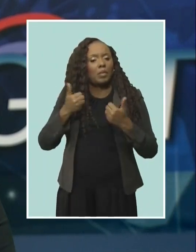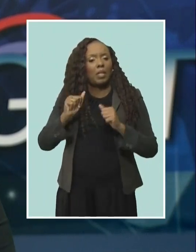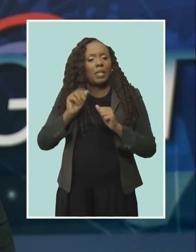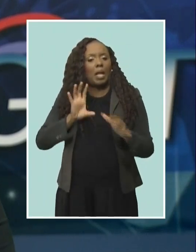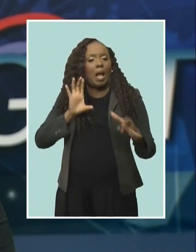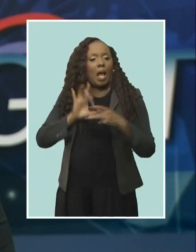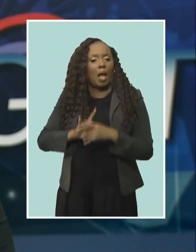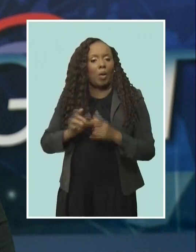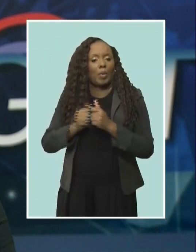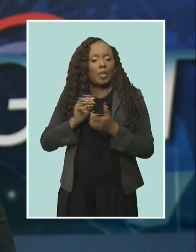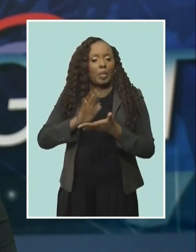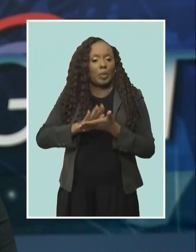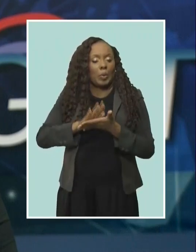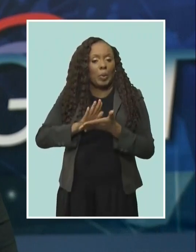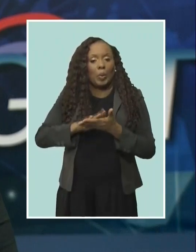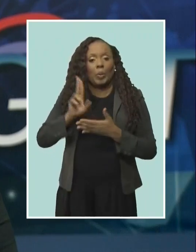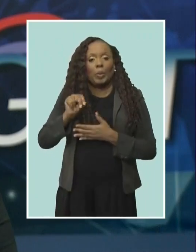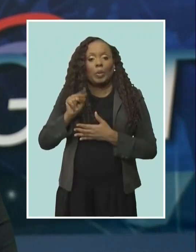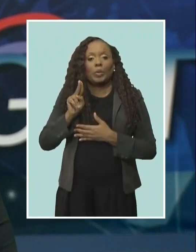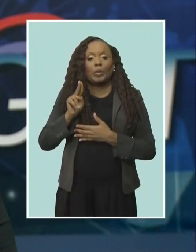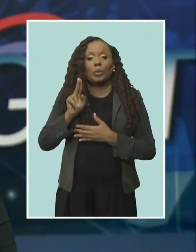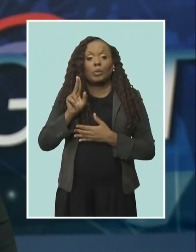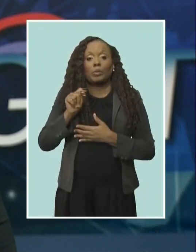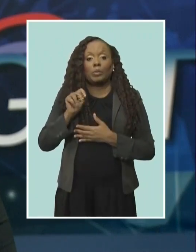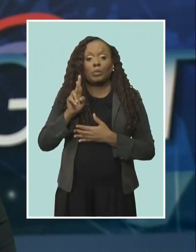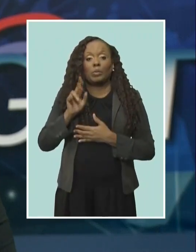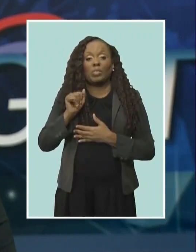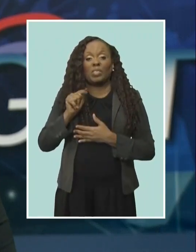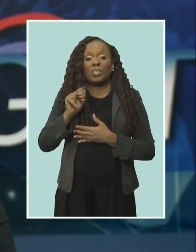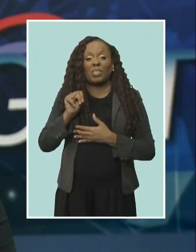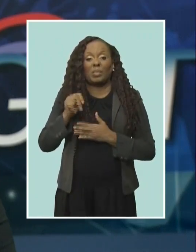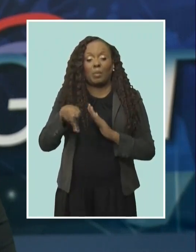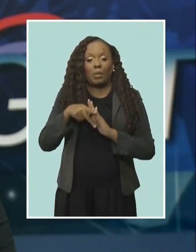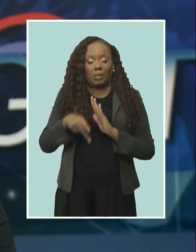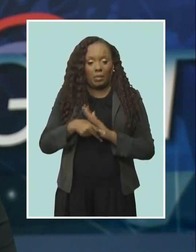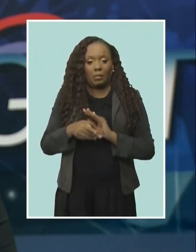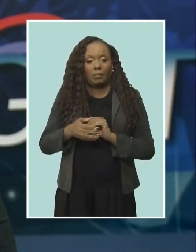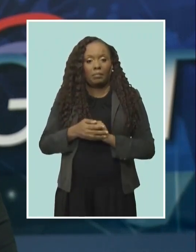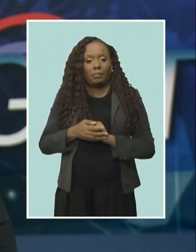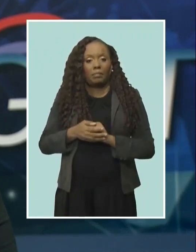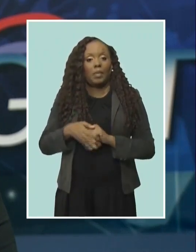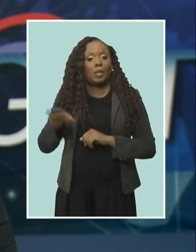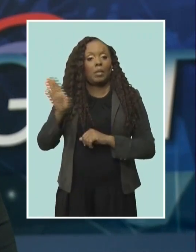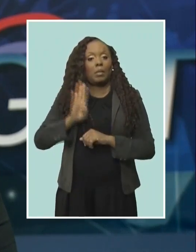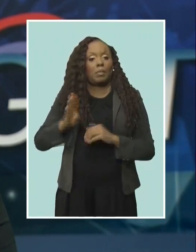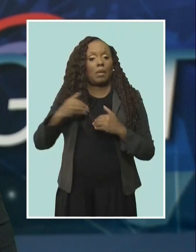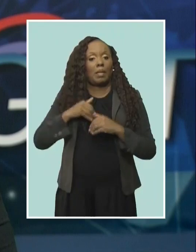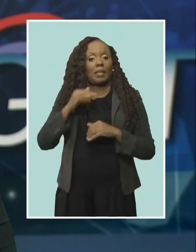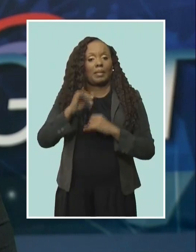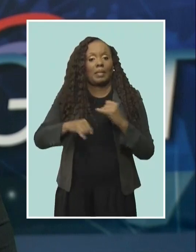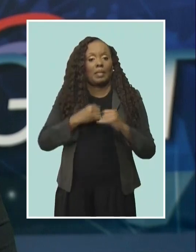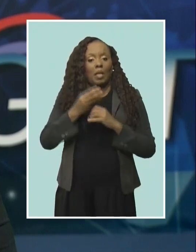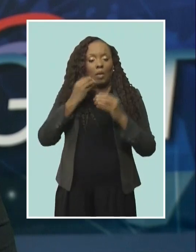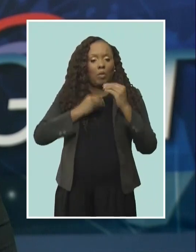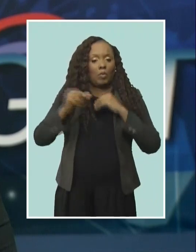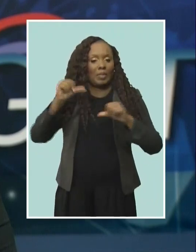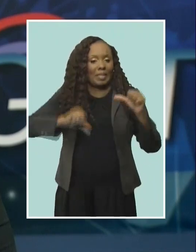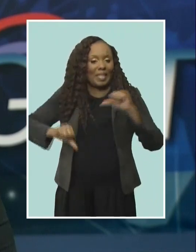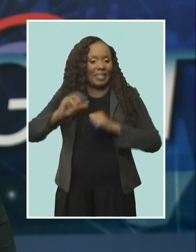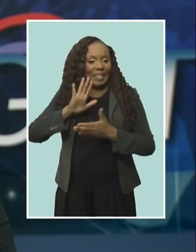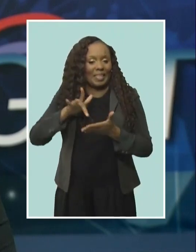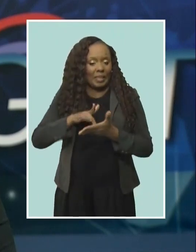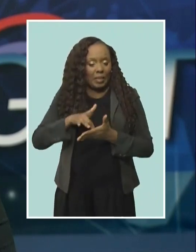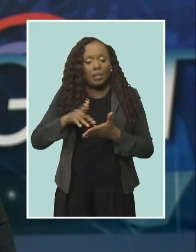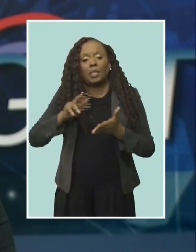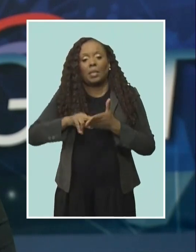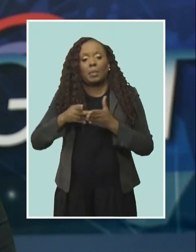school nutrition policy. He says with the help of the International Food Science Center, small and medium-sized businesses could